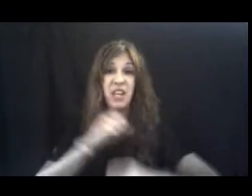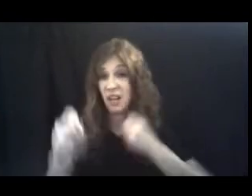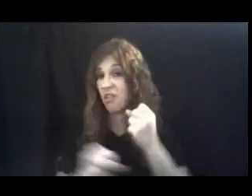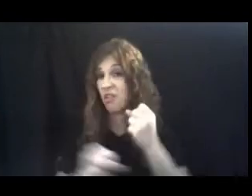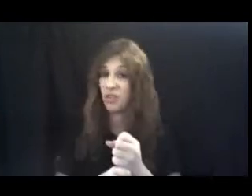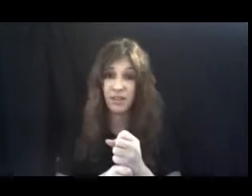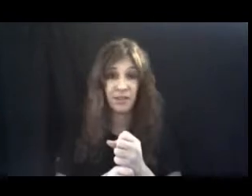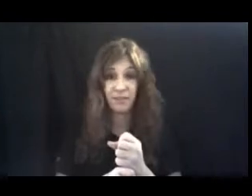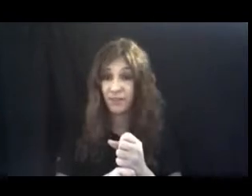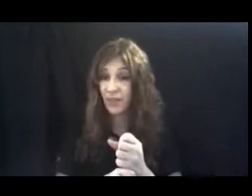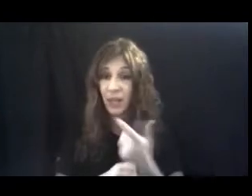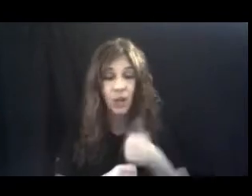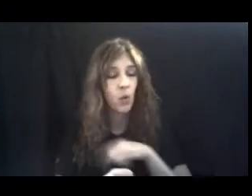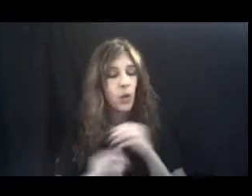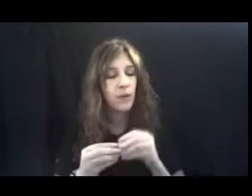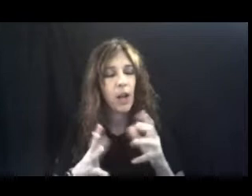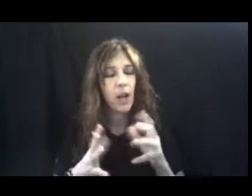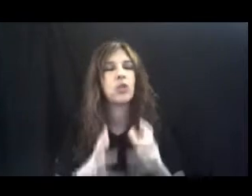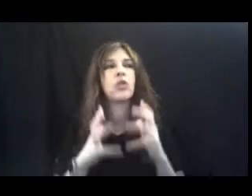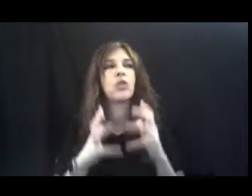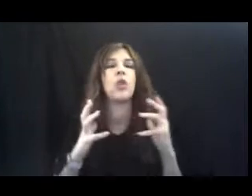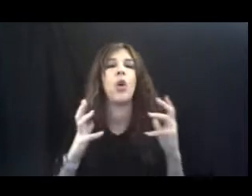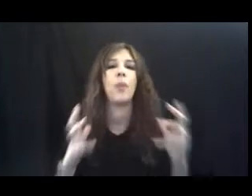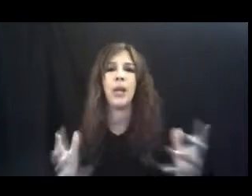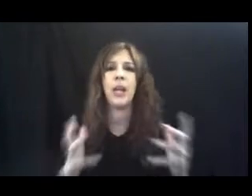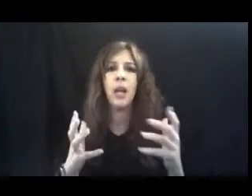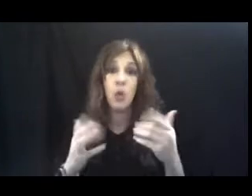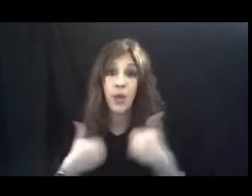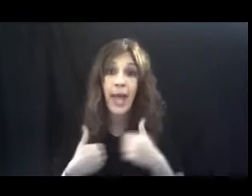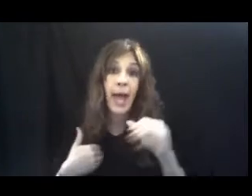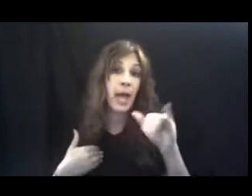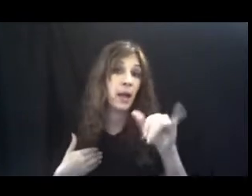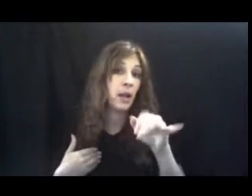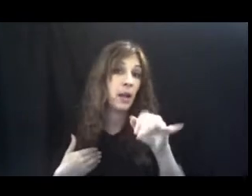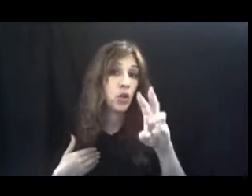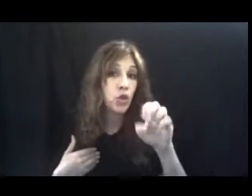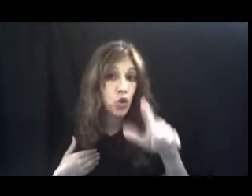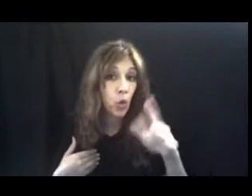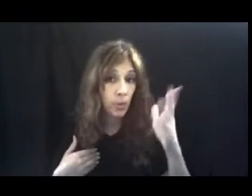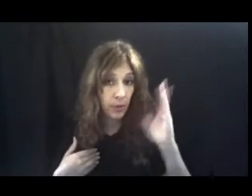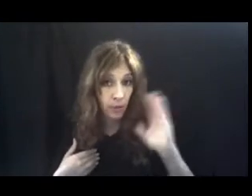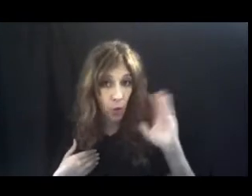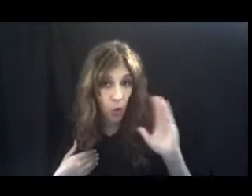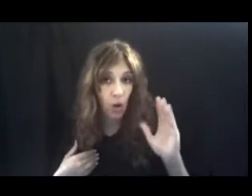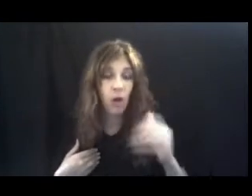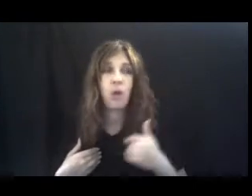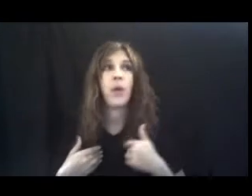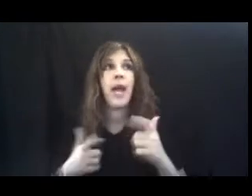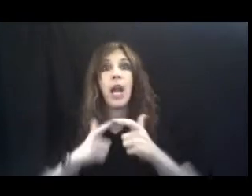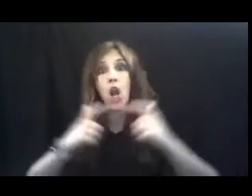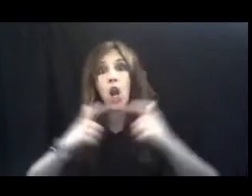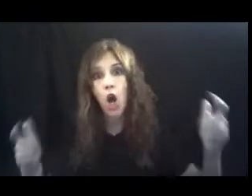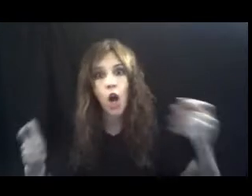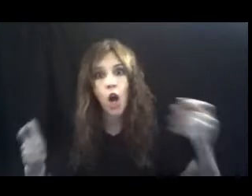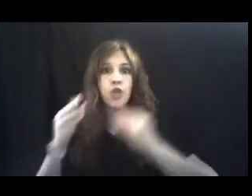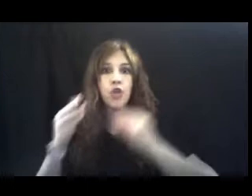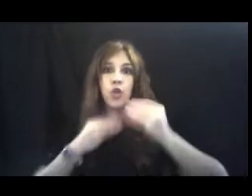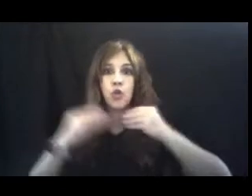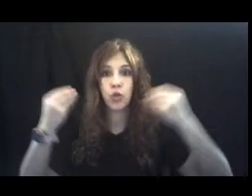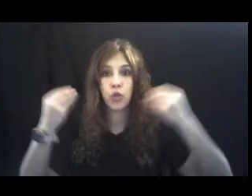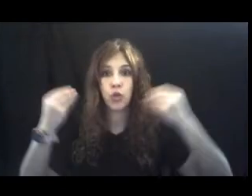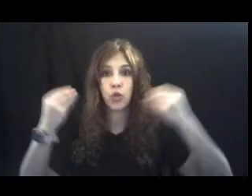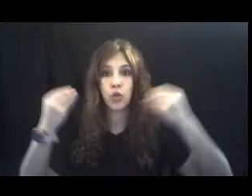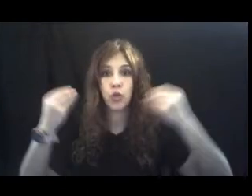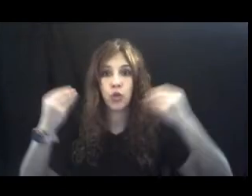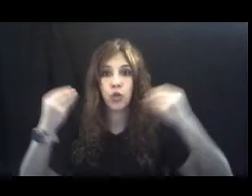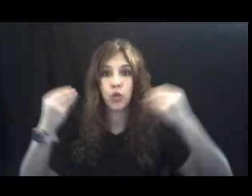have lost so many. It was Jewels and Hillman's and large grocery stores in Inglewood. I